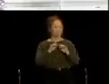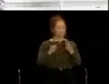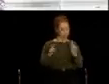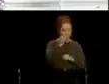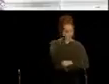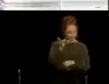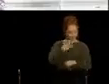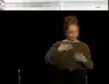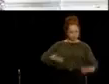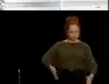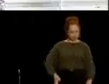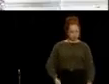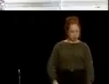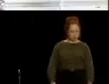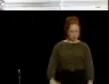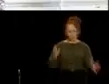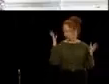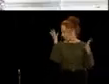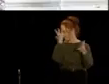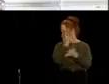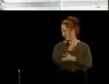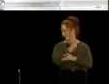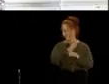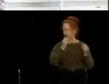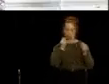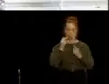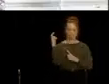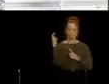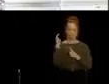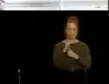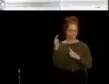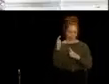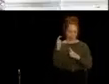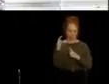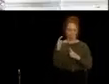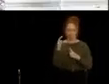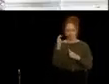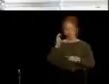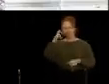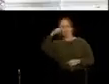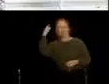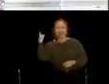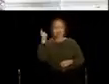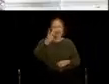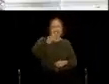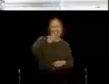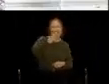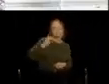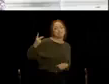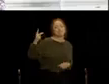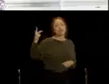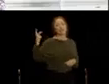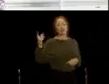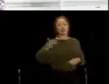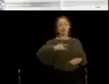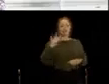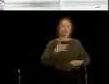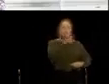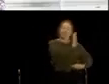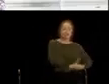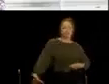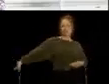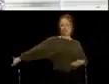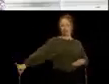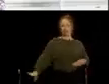prom dress in the whole thing. It was black and pink, and it was like Cinderella, and I felt like the belle of